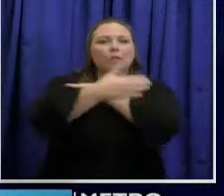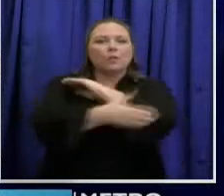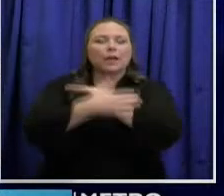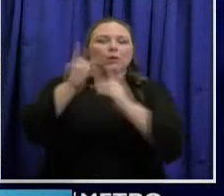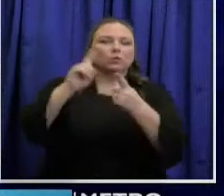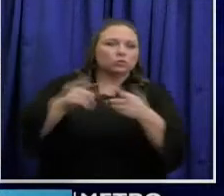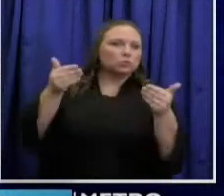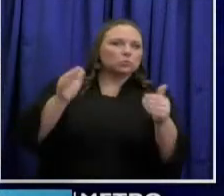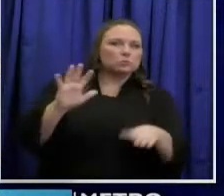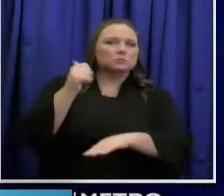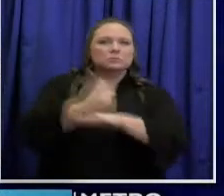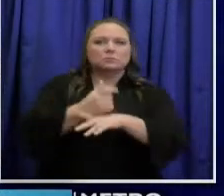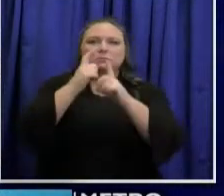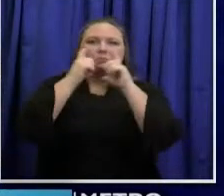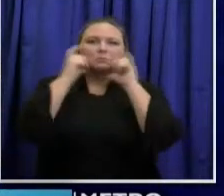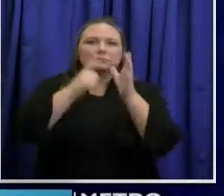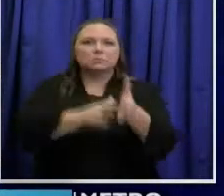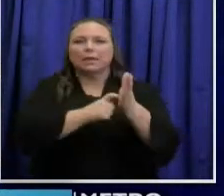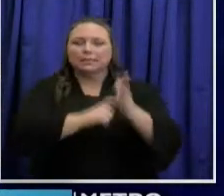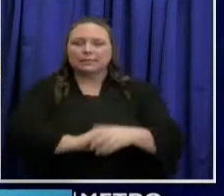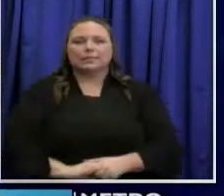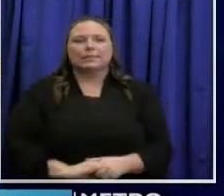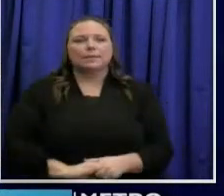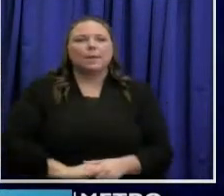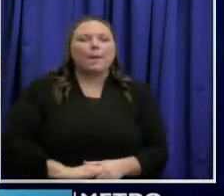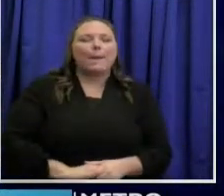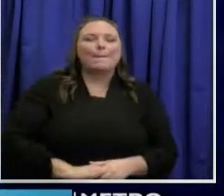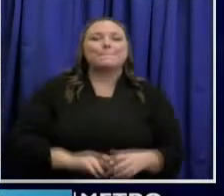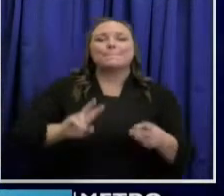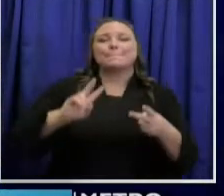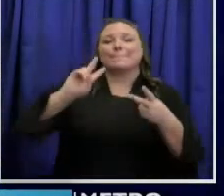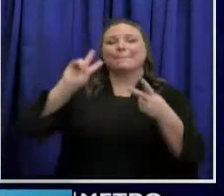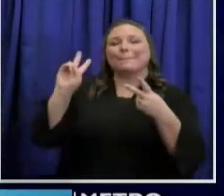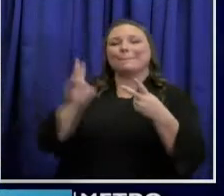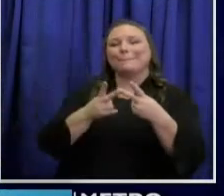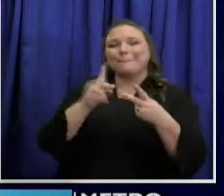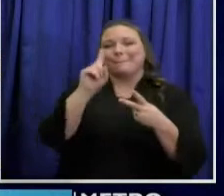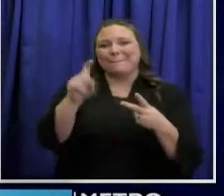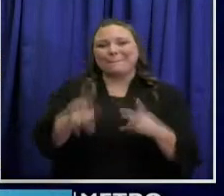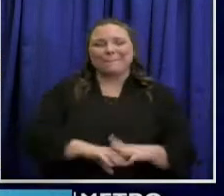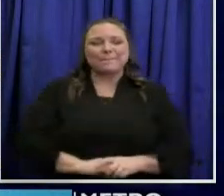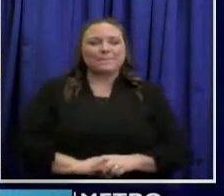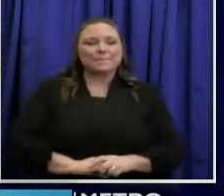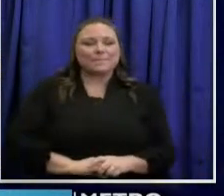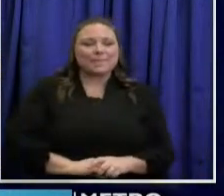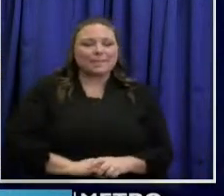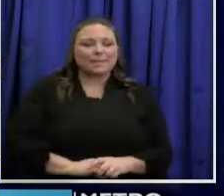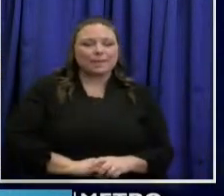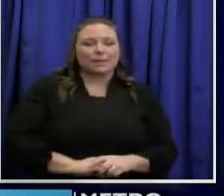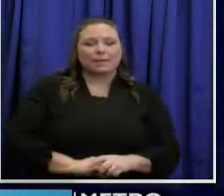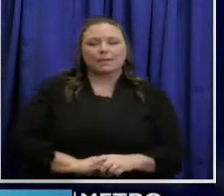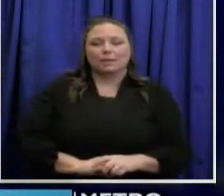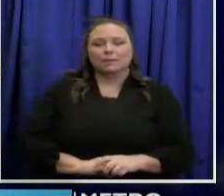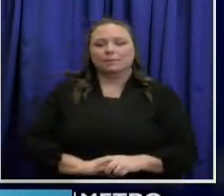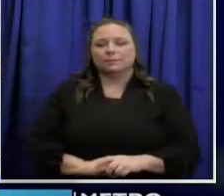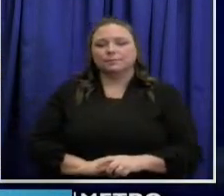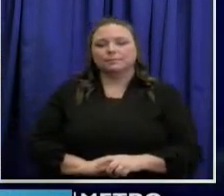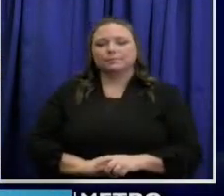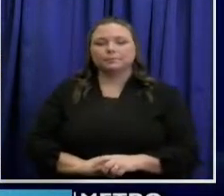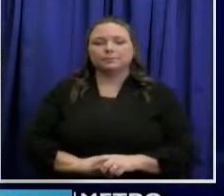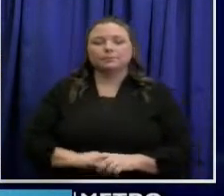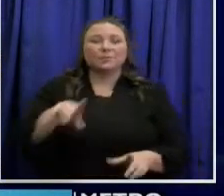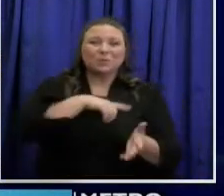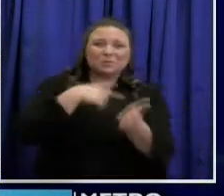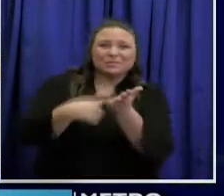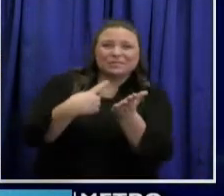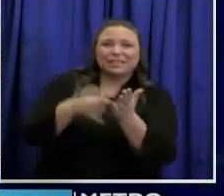not instituted a mask mandate? My second question is, as we talk about the rule of